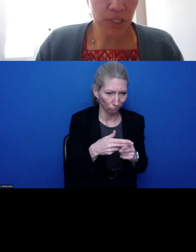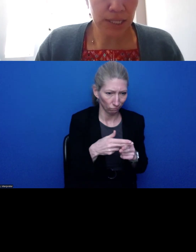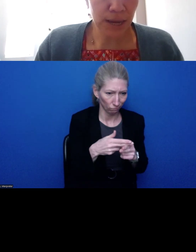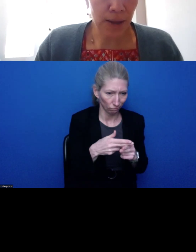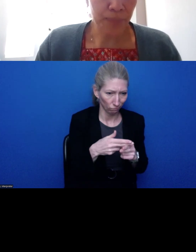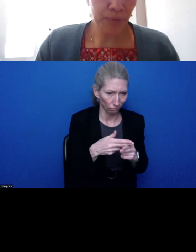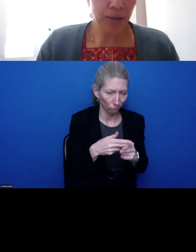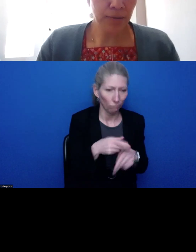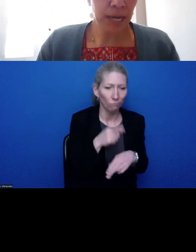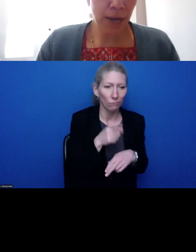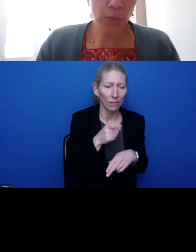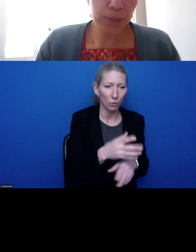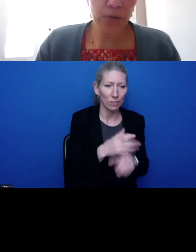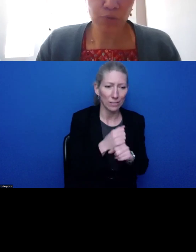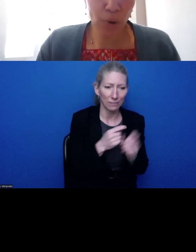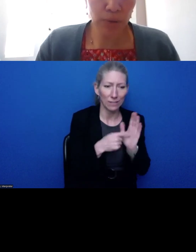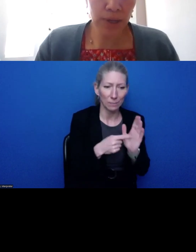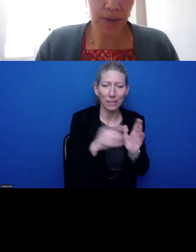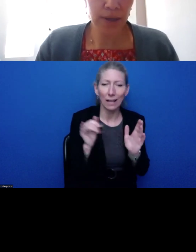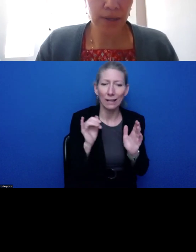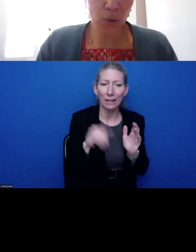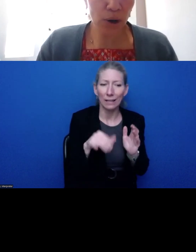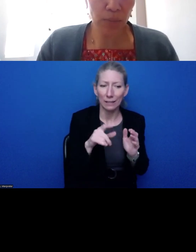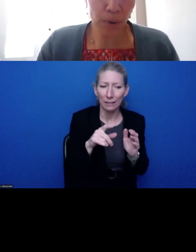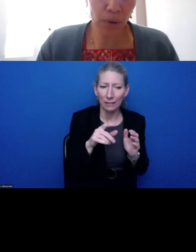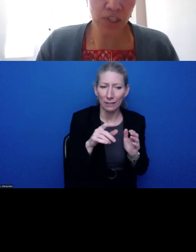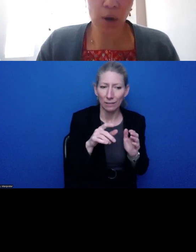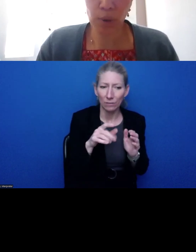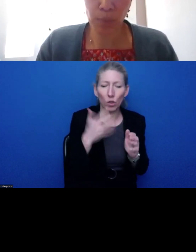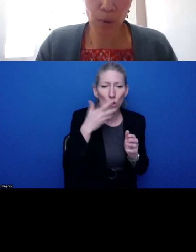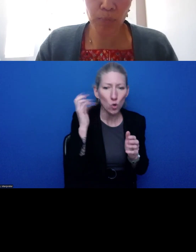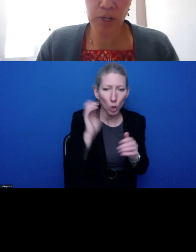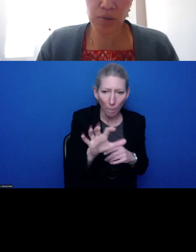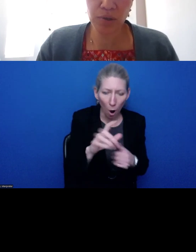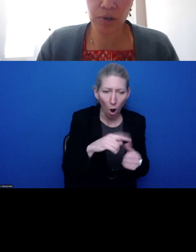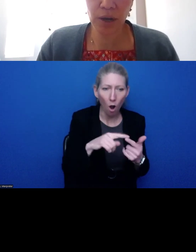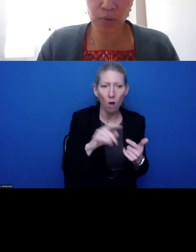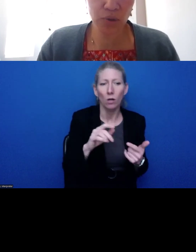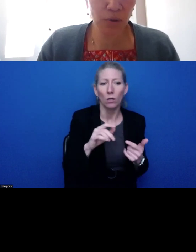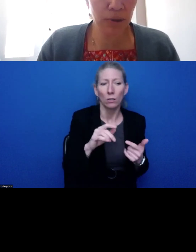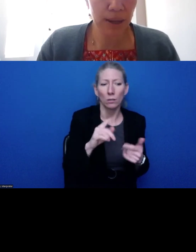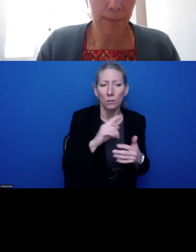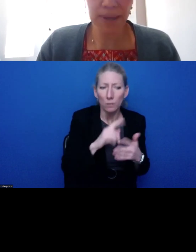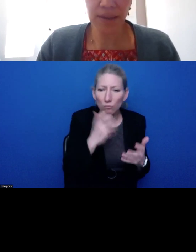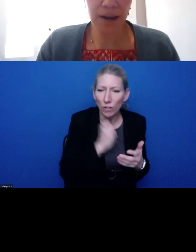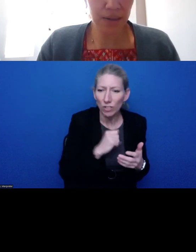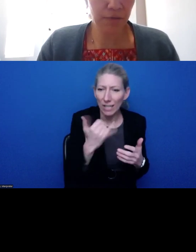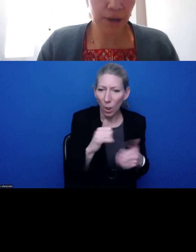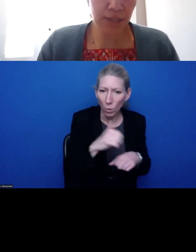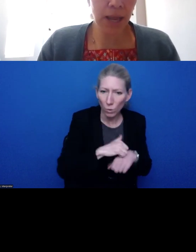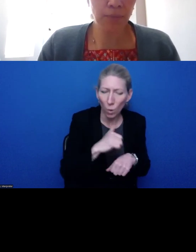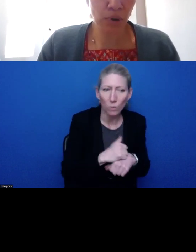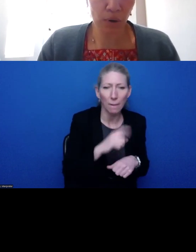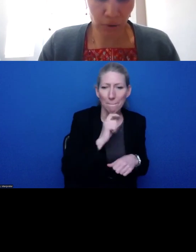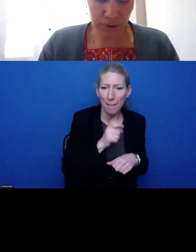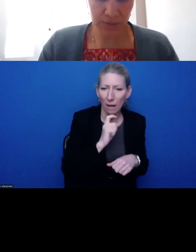symbols such as the canopy, throne, the cougar paw, jaguar paw, precious or yellow stone, metal